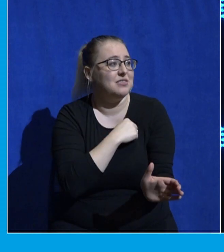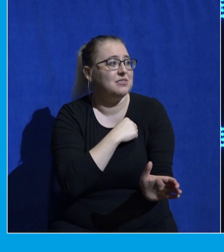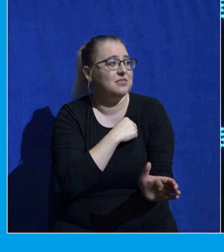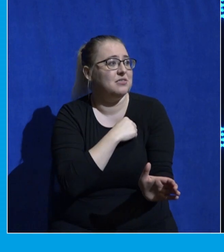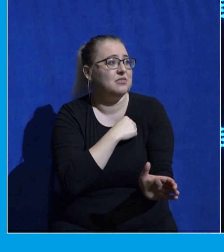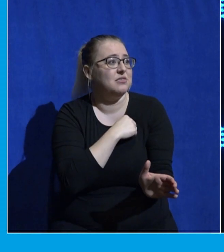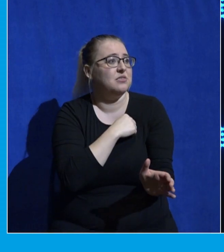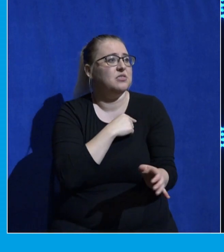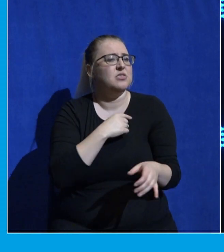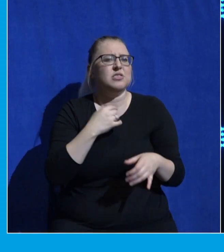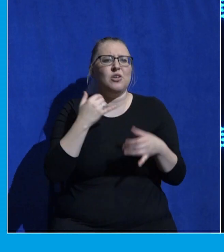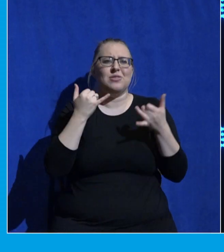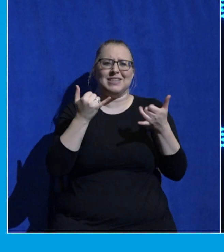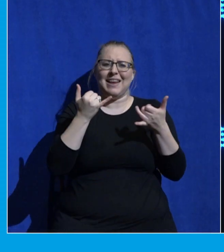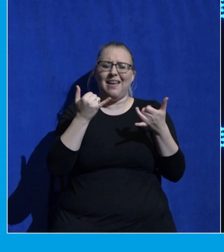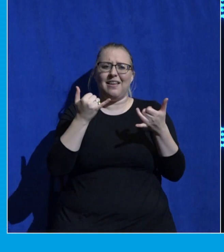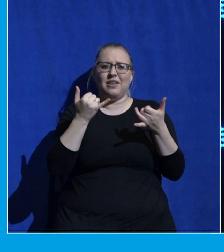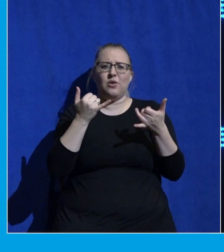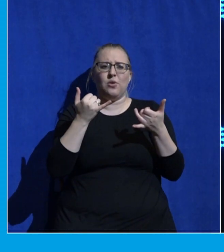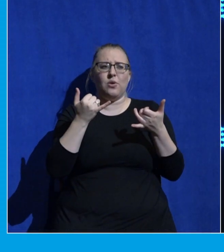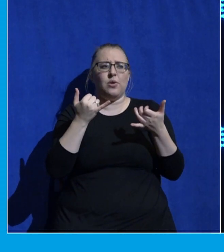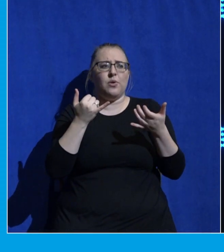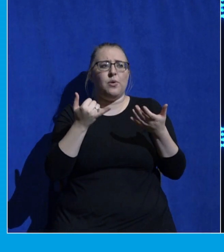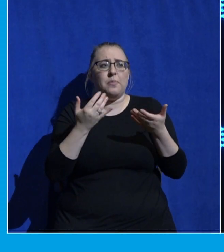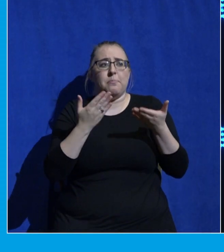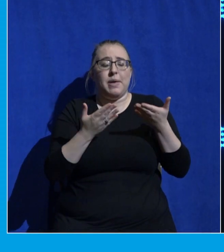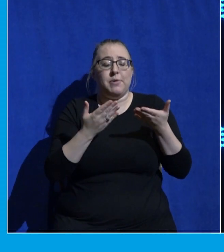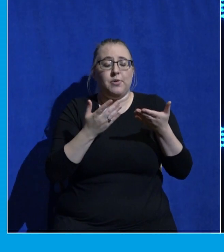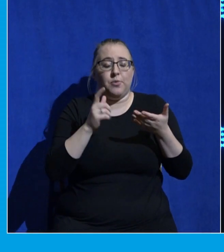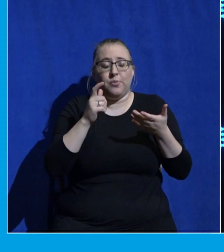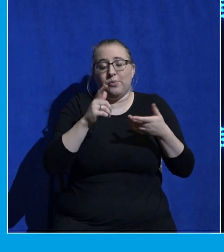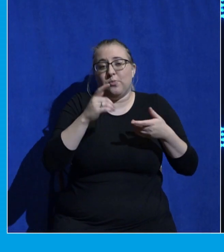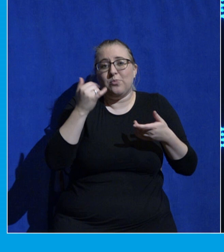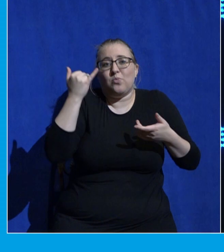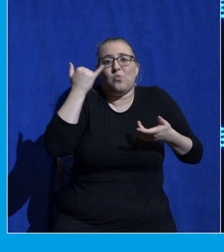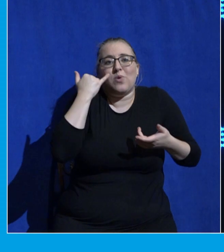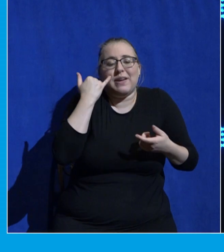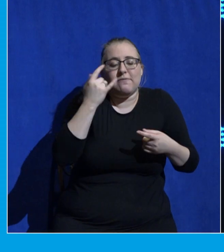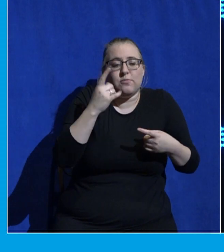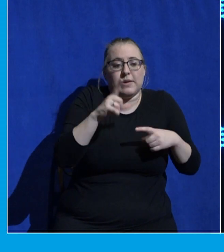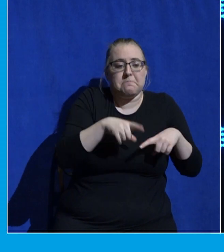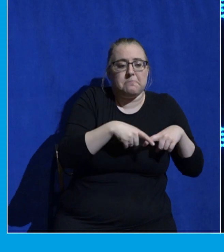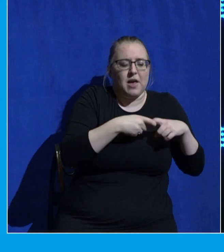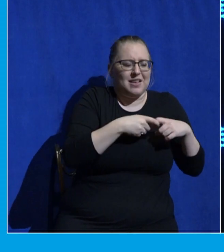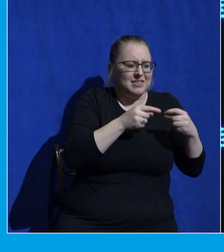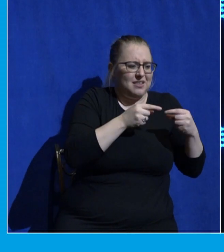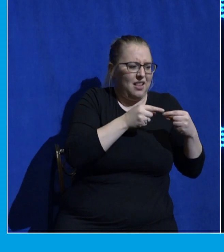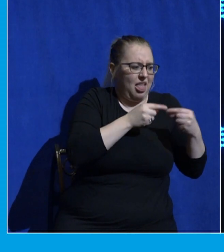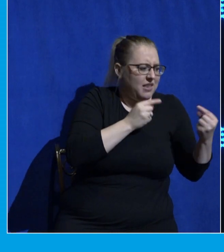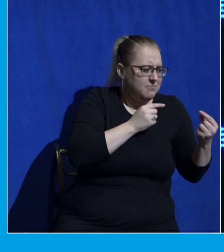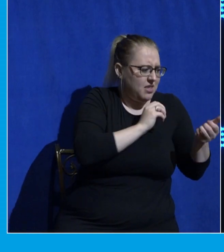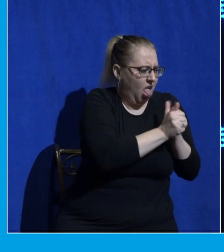if we stopped treating each other like enemies, and what if we started treating each other as fellow travelers?